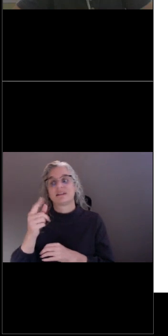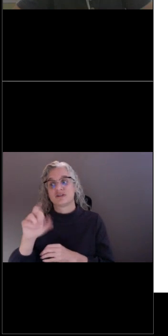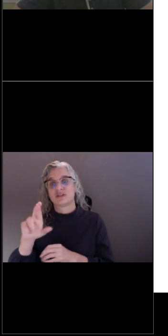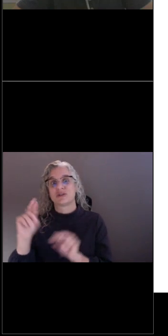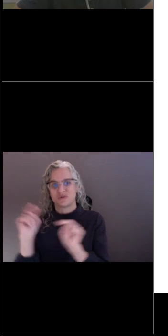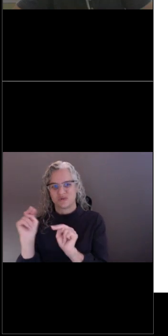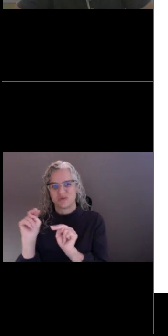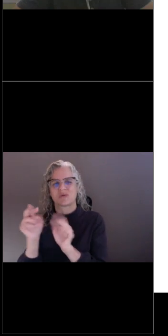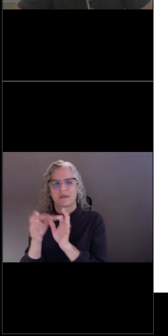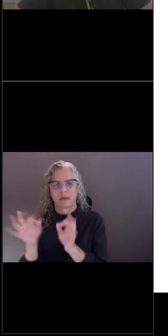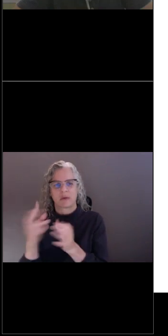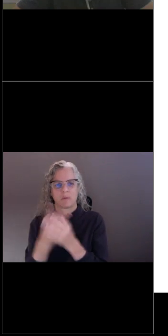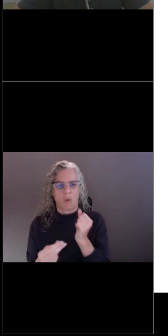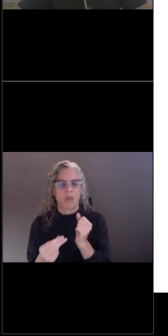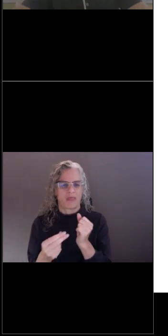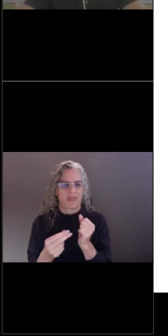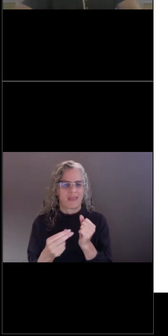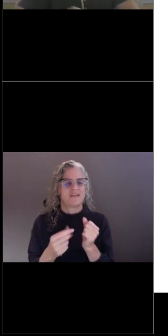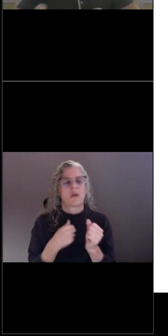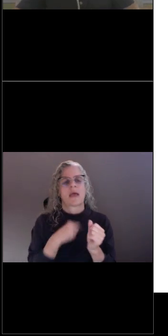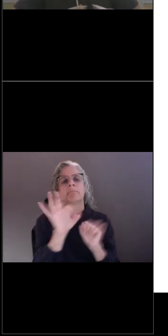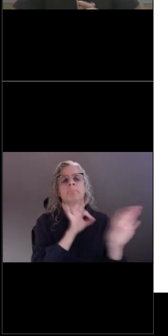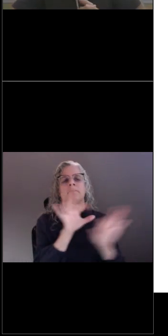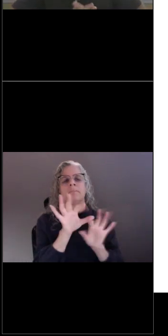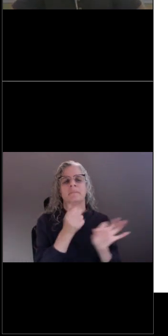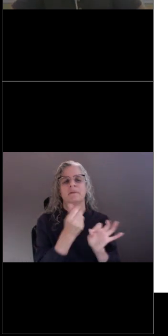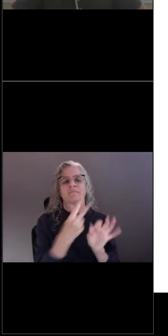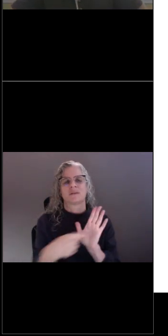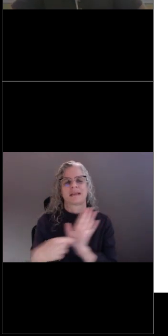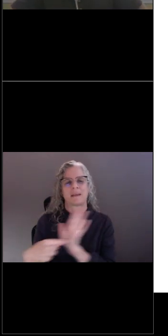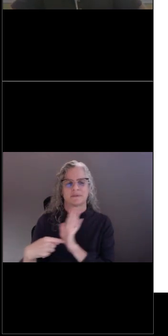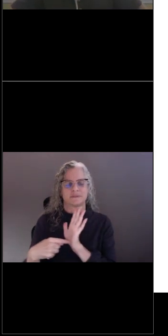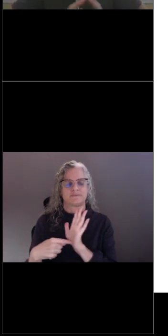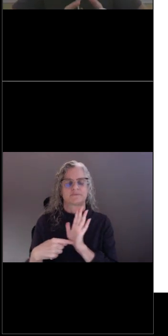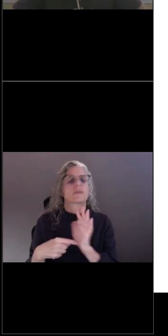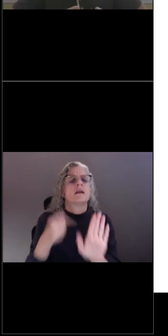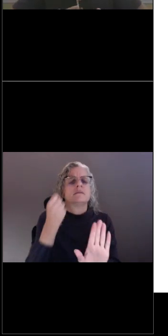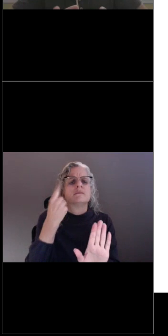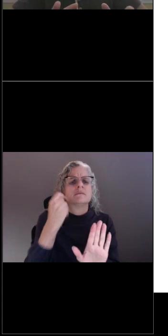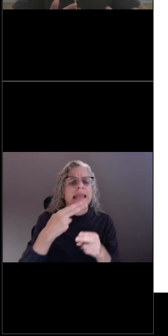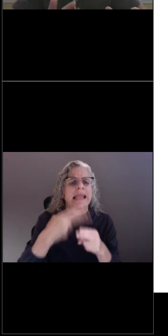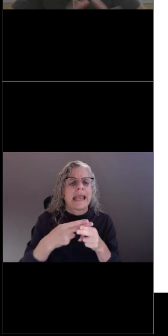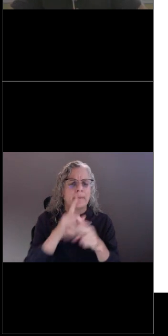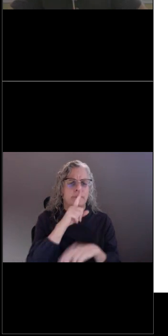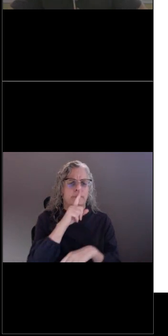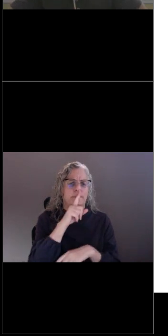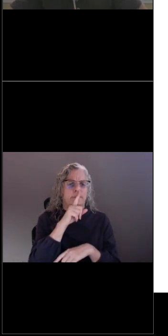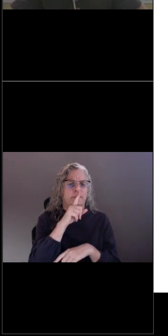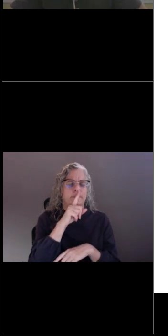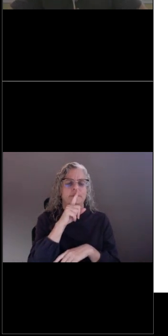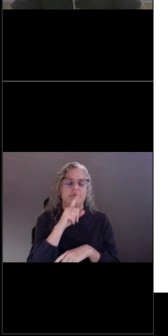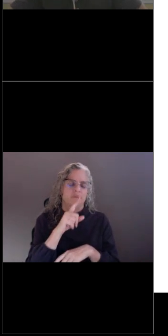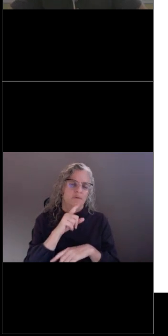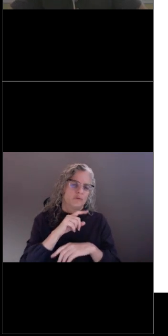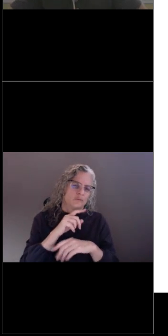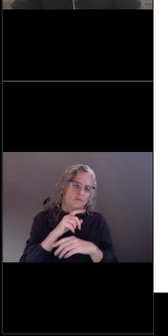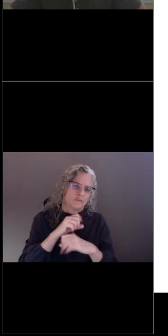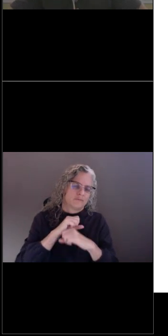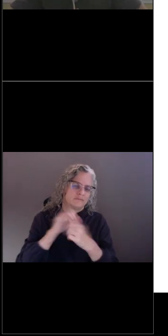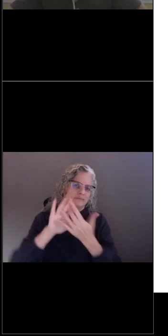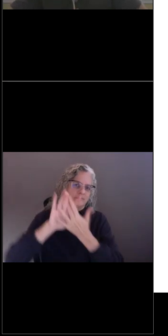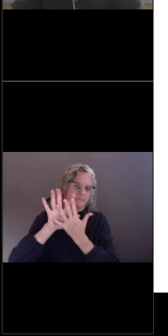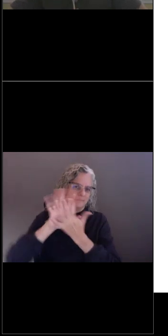my institutions, my colleagues were doing. These have been anonymized to protect the innocent as well as my job. But what we have here are